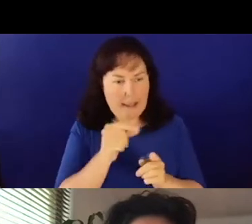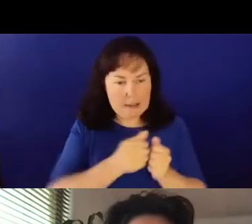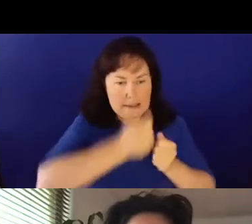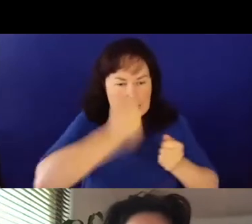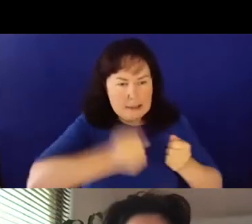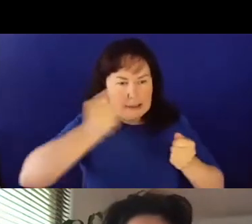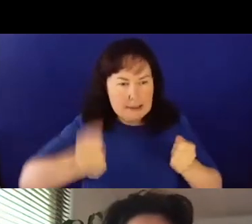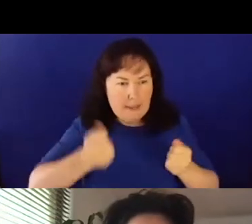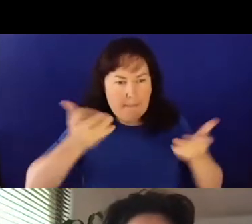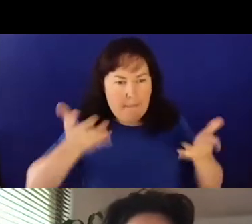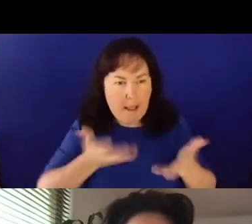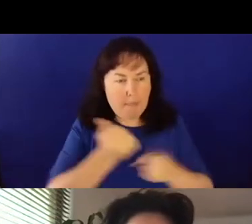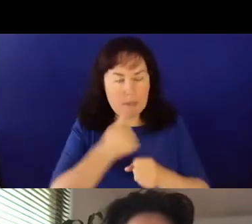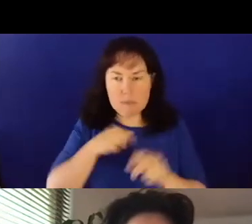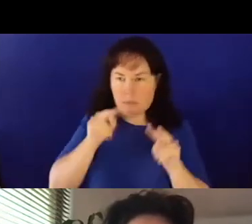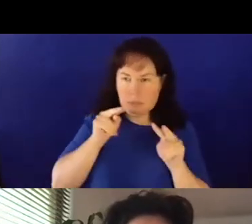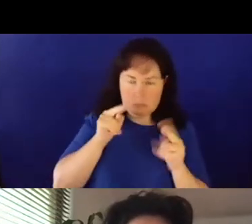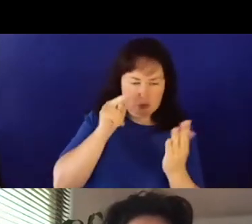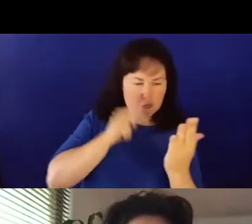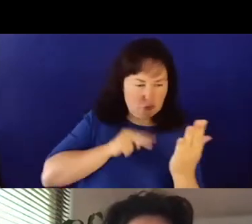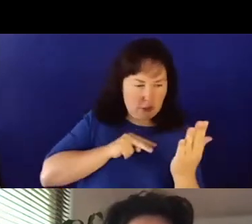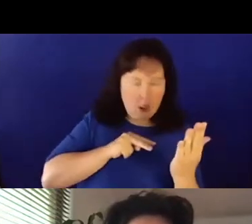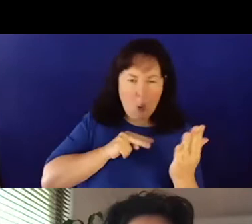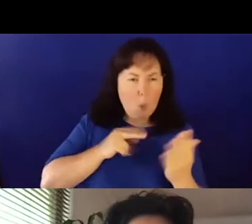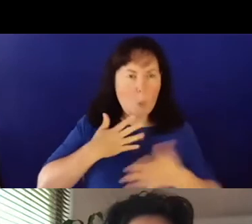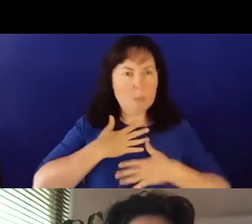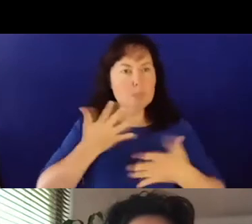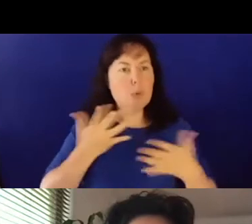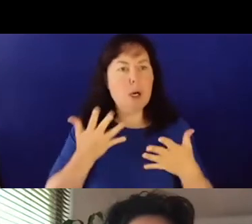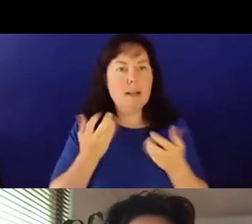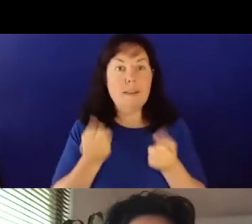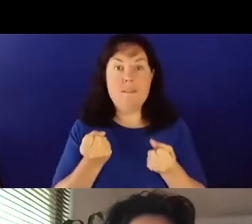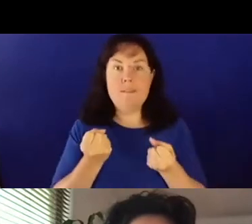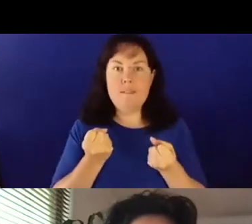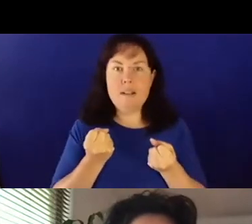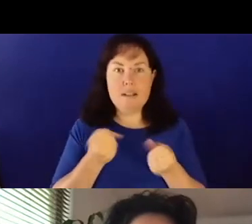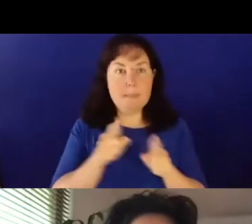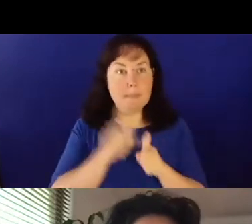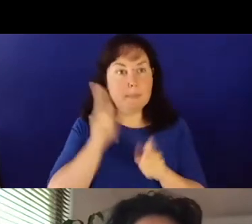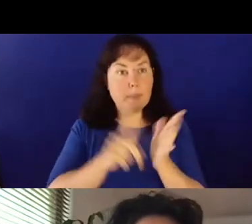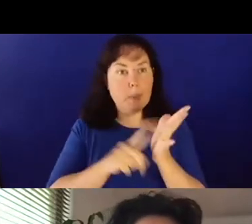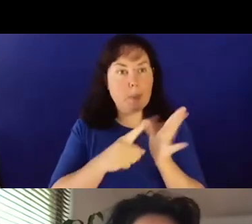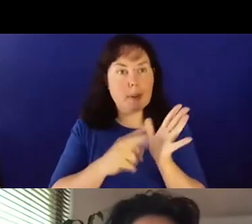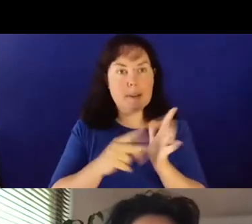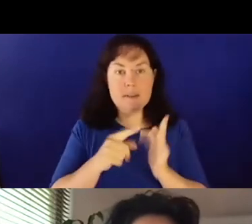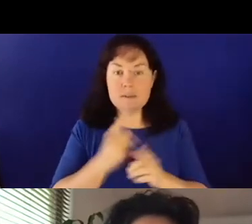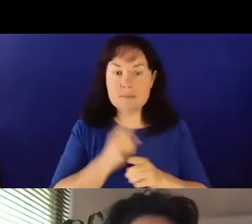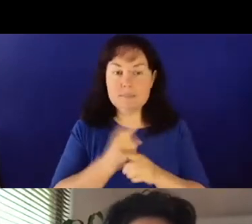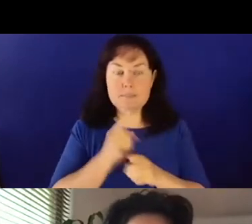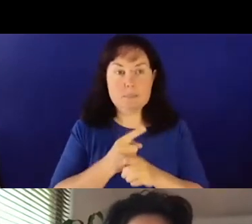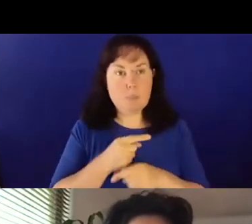surprised by what we see, but again, going off what Lawani was saying, we want to hear your